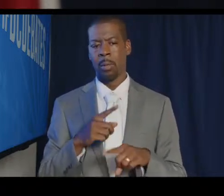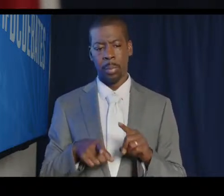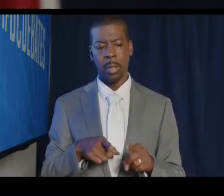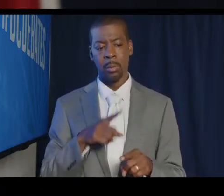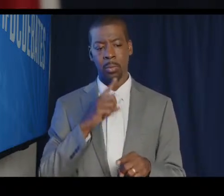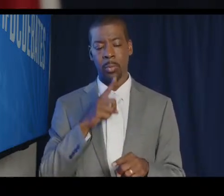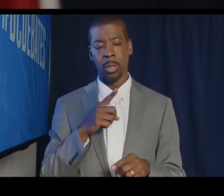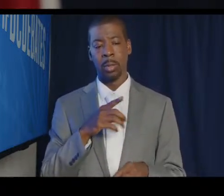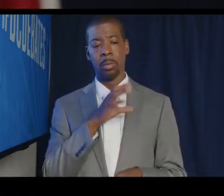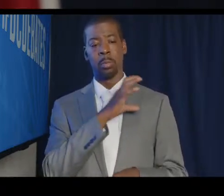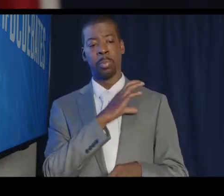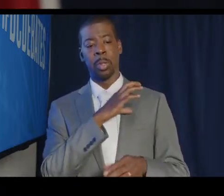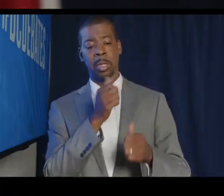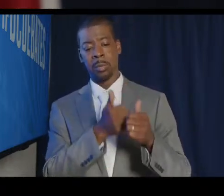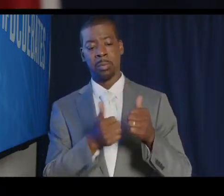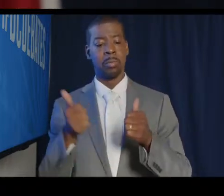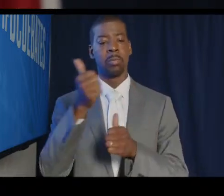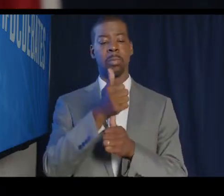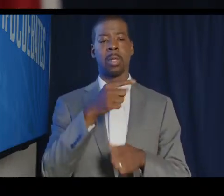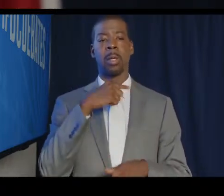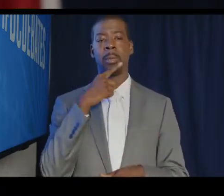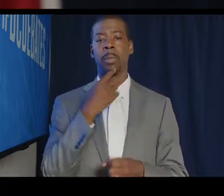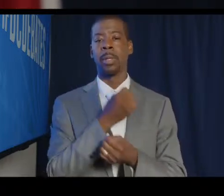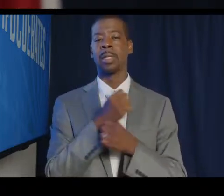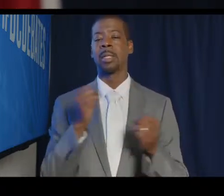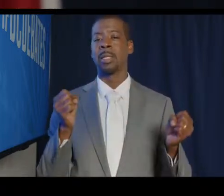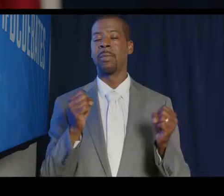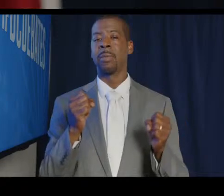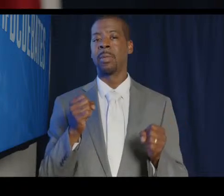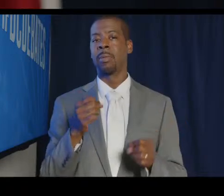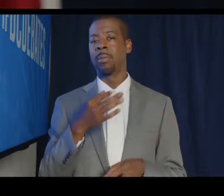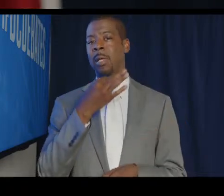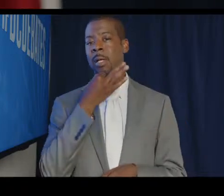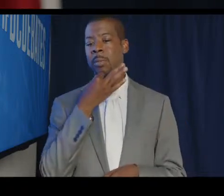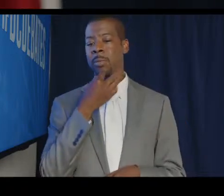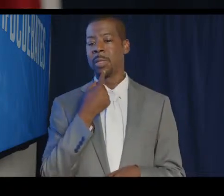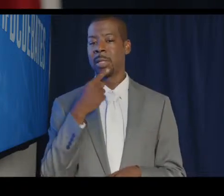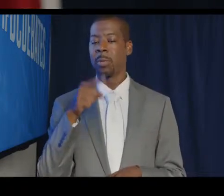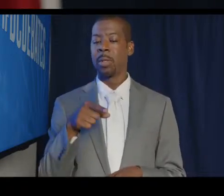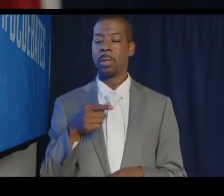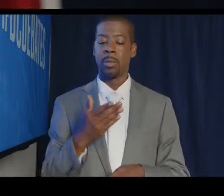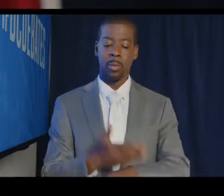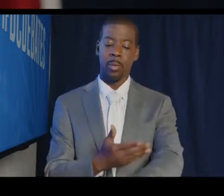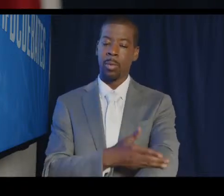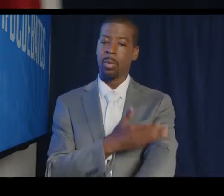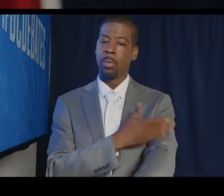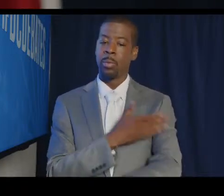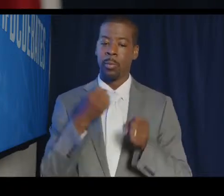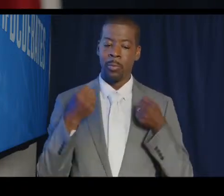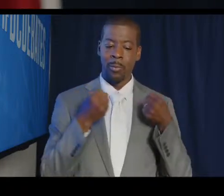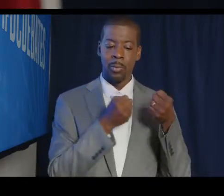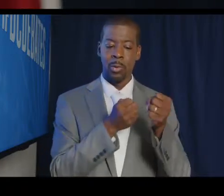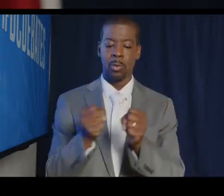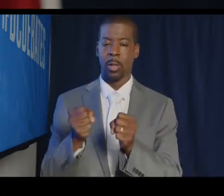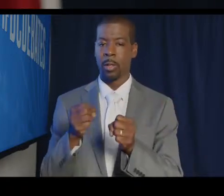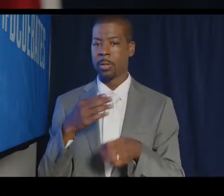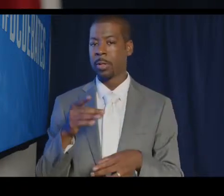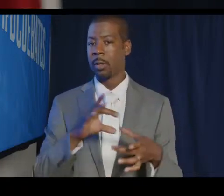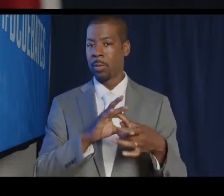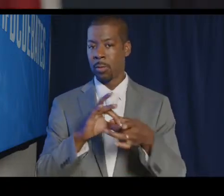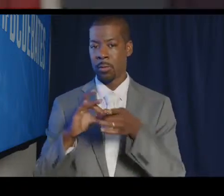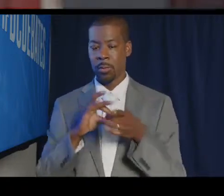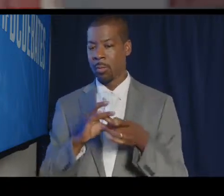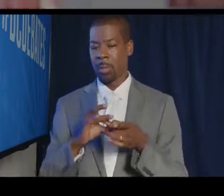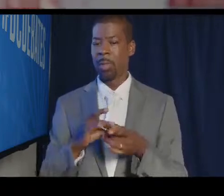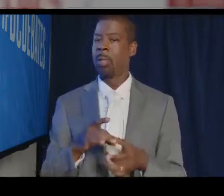police chiefs and other public safety professionals, said that we need to improve our strategies and coordination. So there's no doubt that police right now